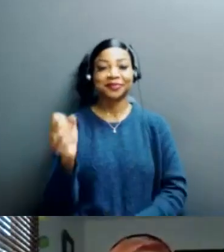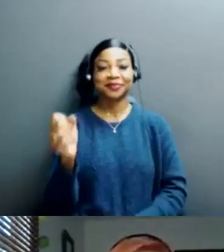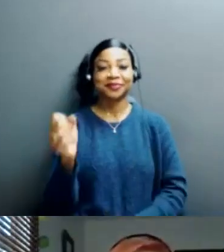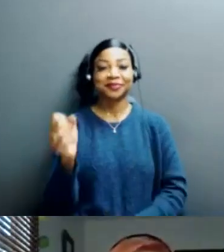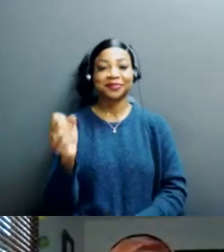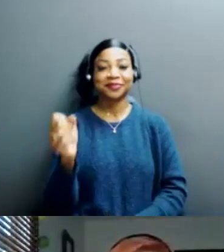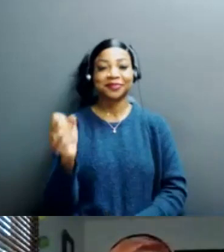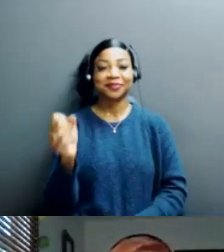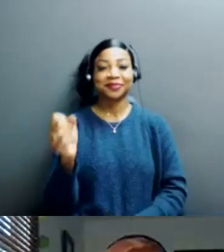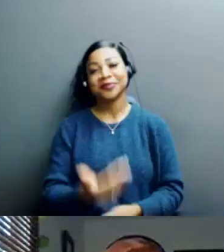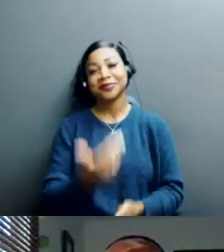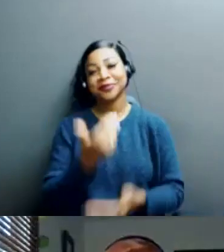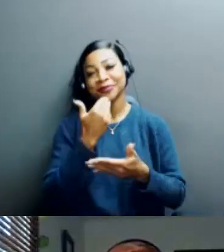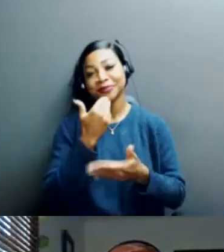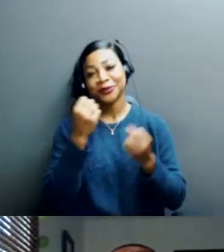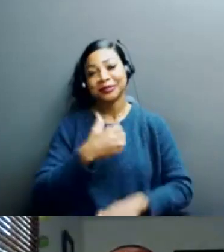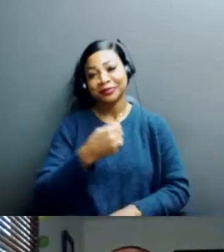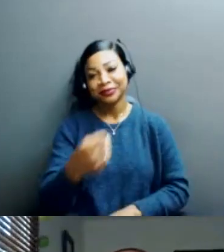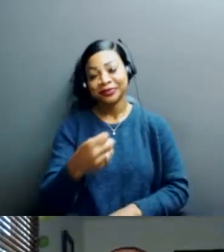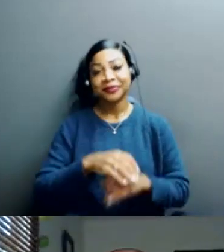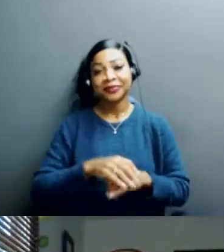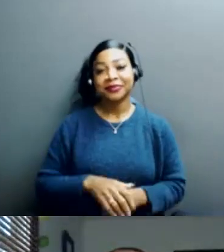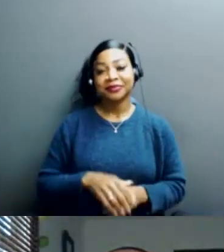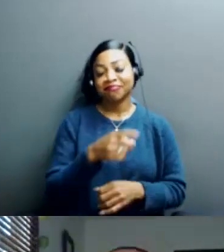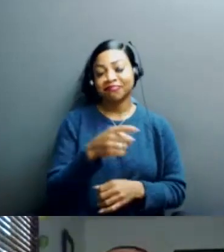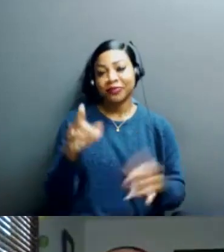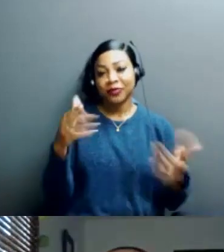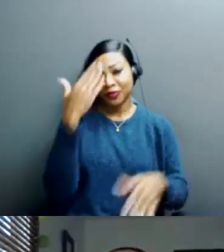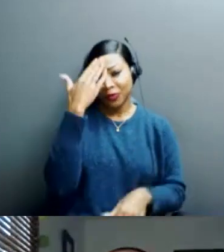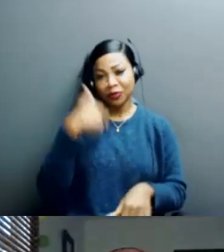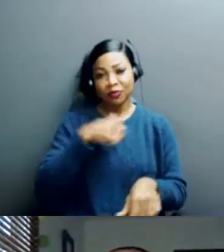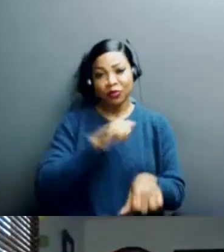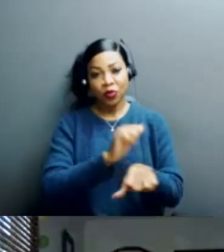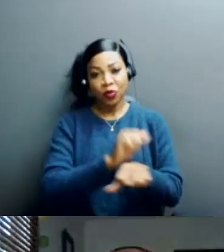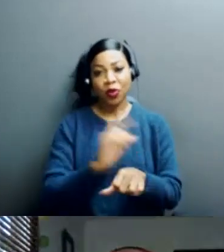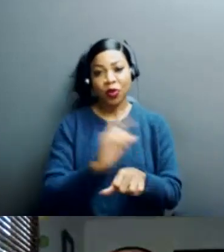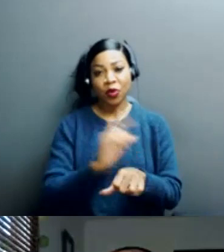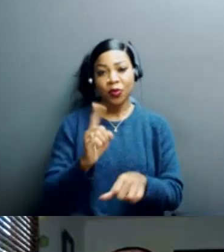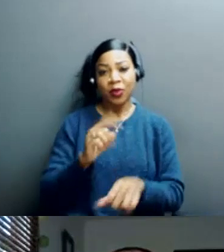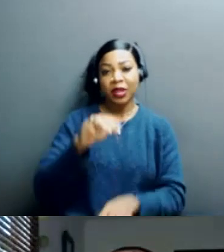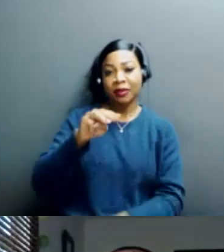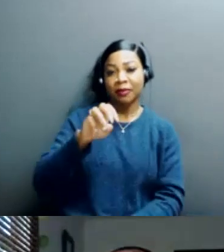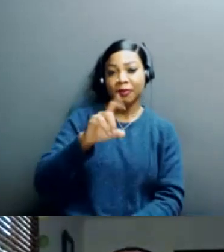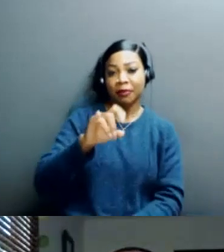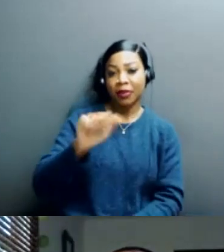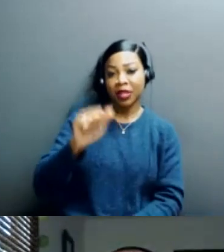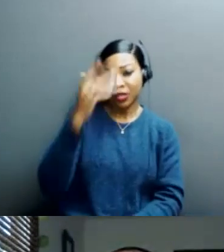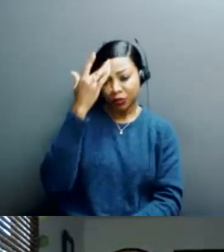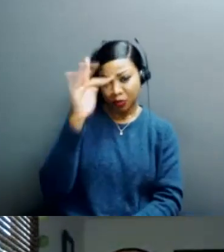thanks so much for for having me um as you know I I work with media smart so we're Canada Center for digital media